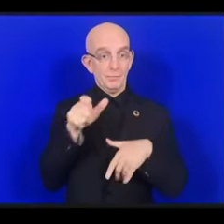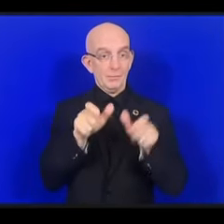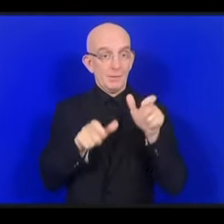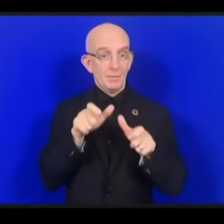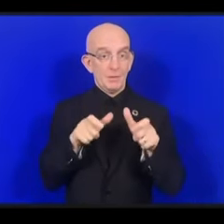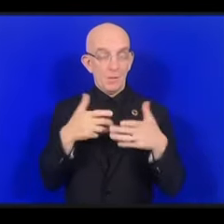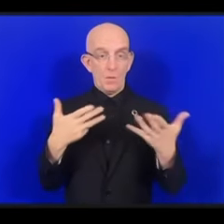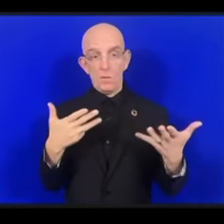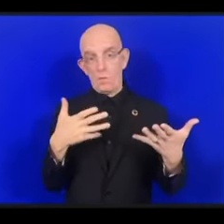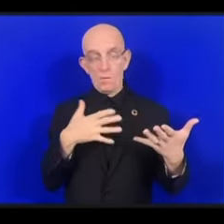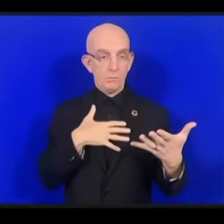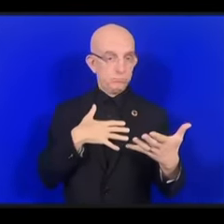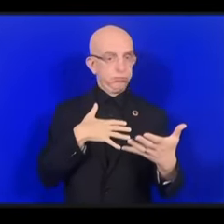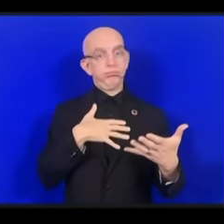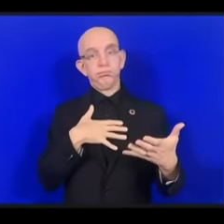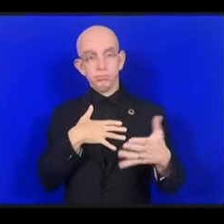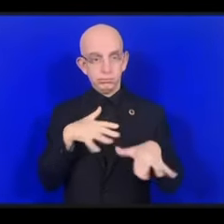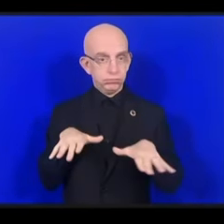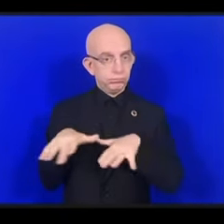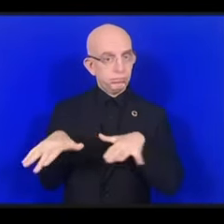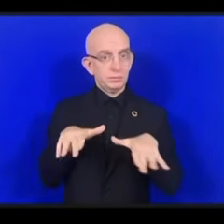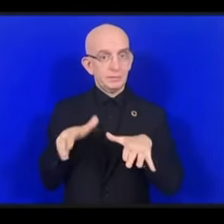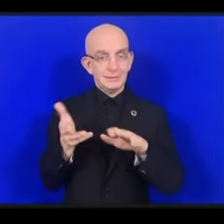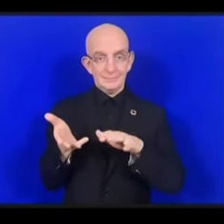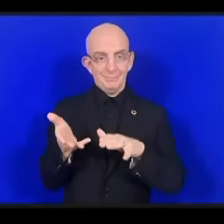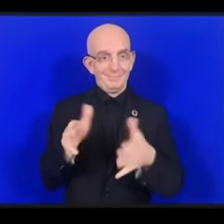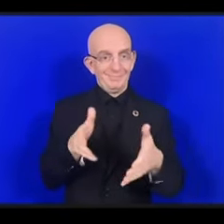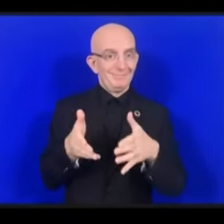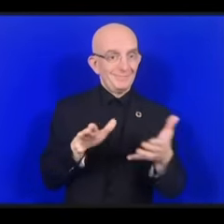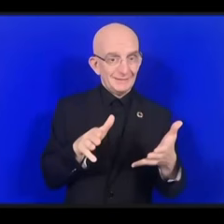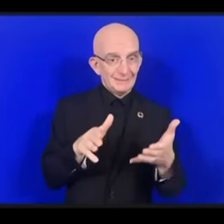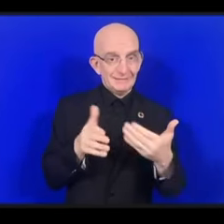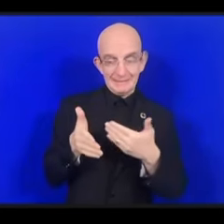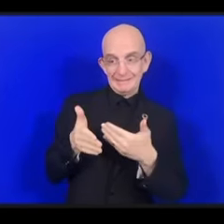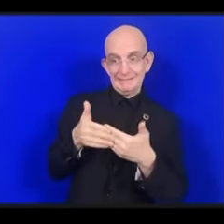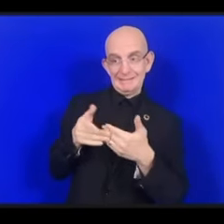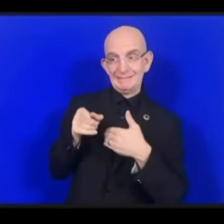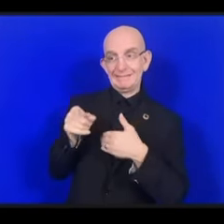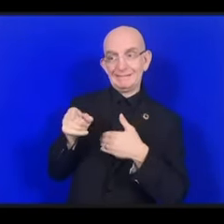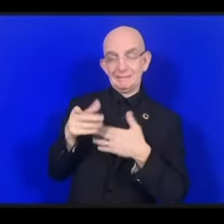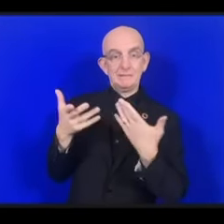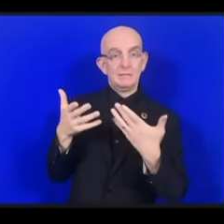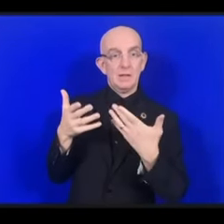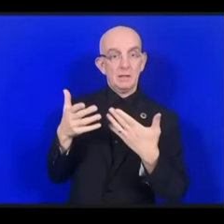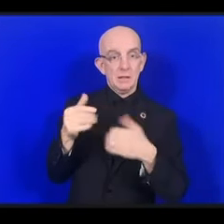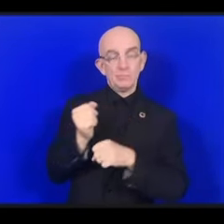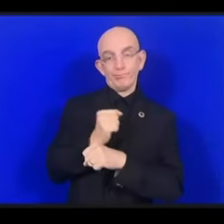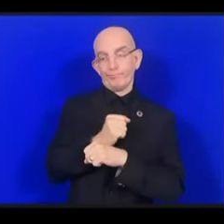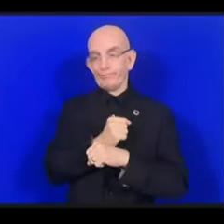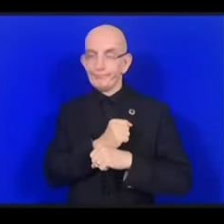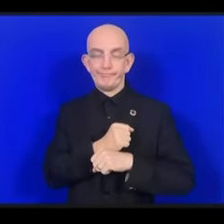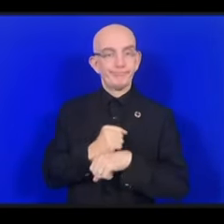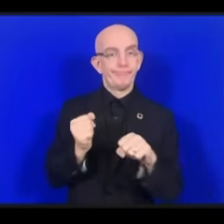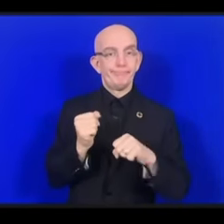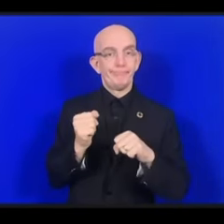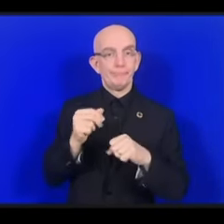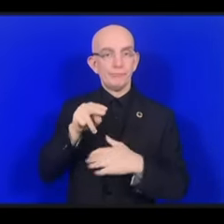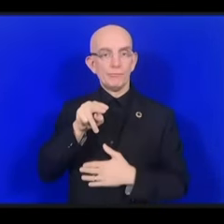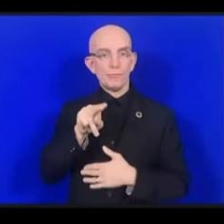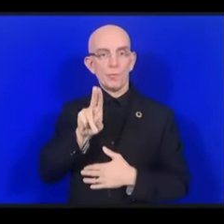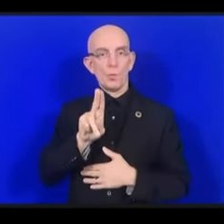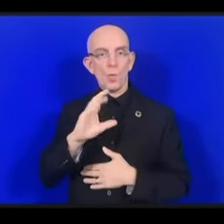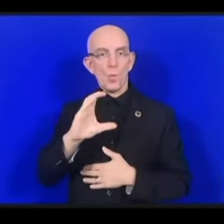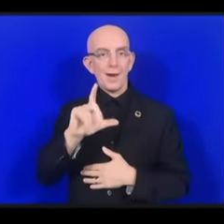a disaster of unprecedented scale. At that time, people all over Japan and the